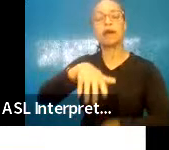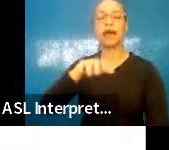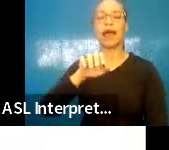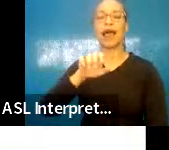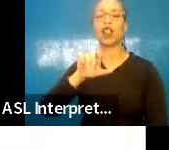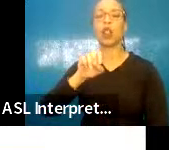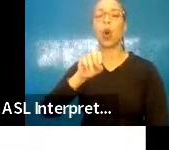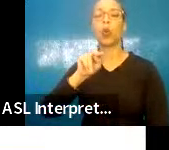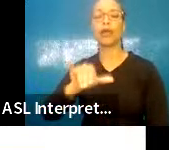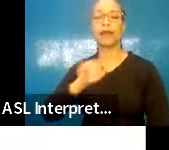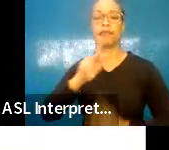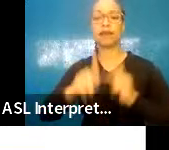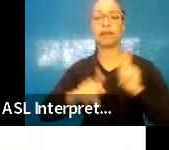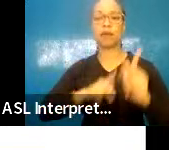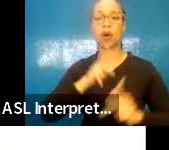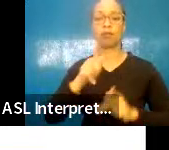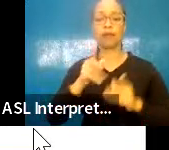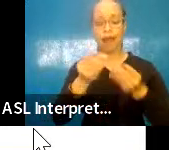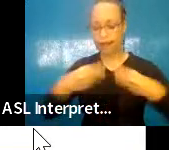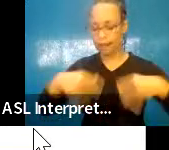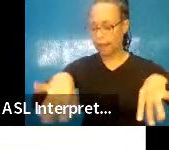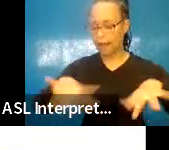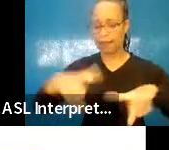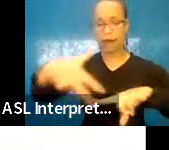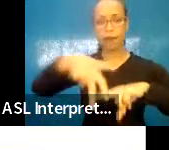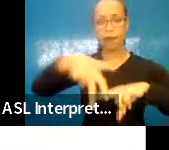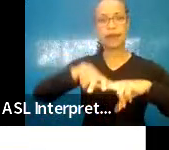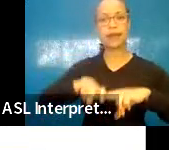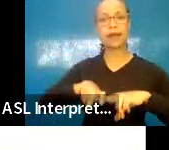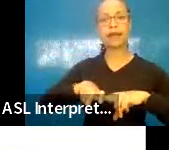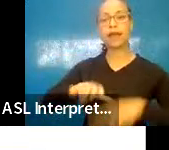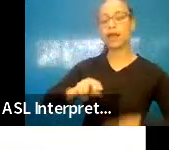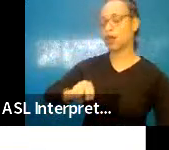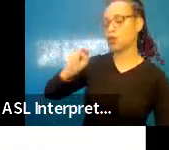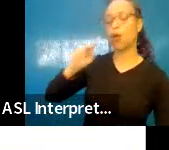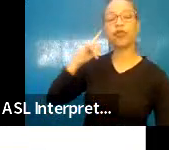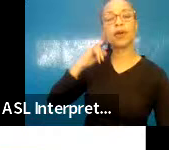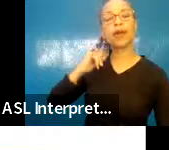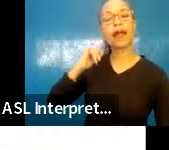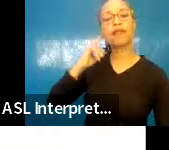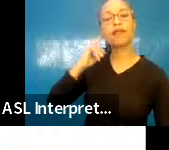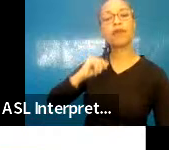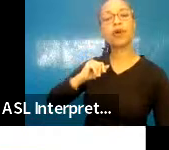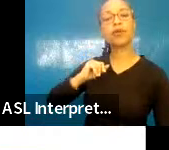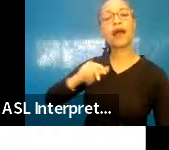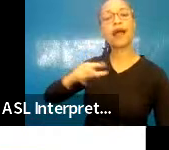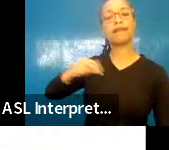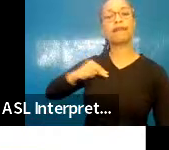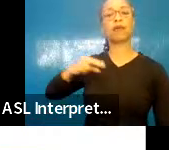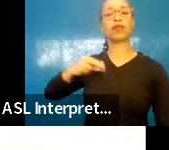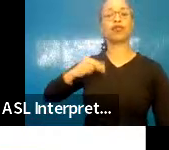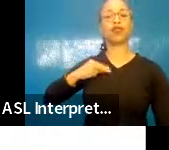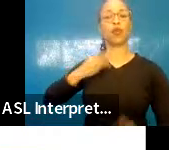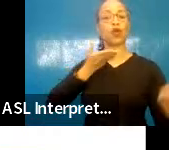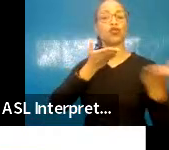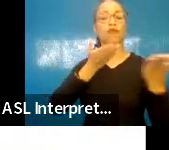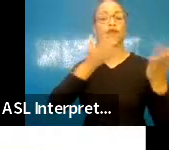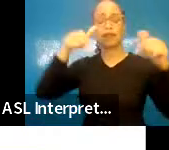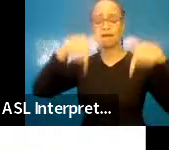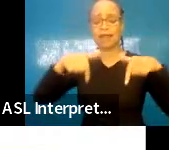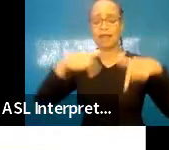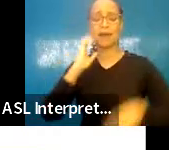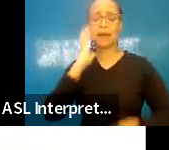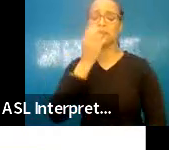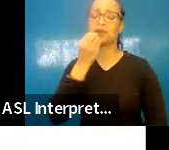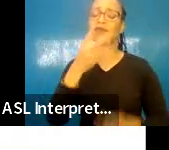whose land we all sit if we live here in Northern California. They were stewards of this beautiful place that we call home here